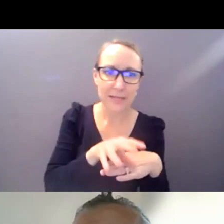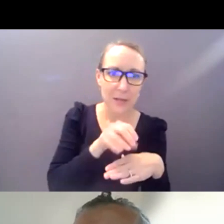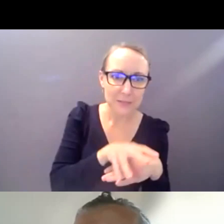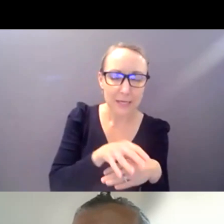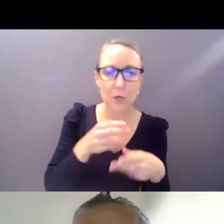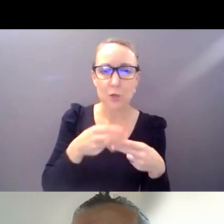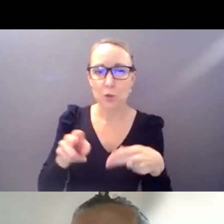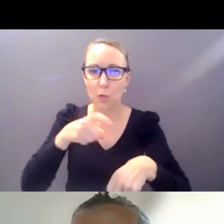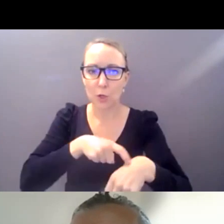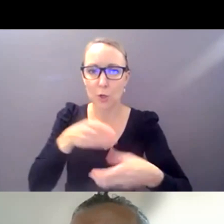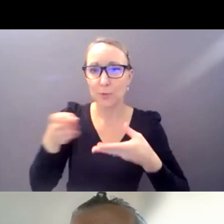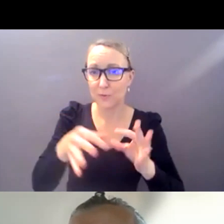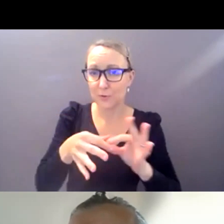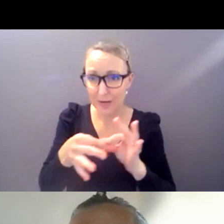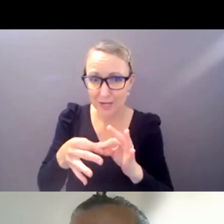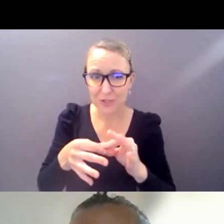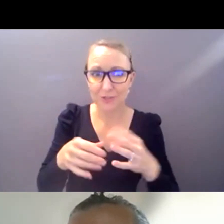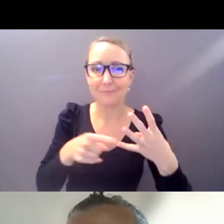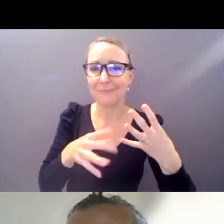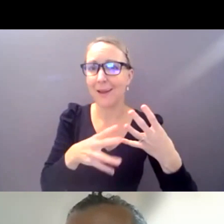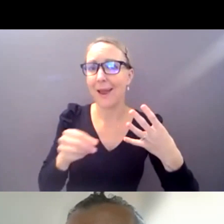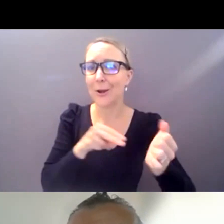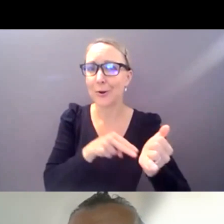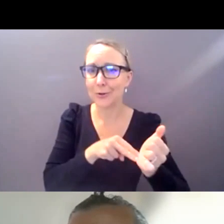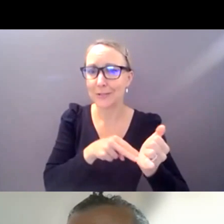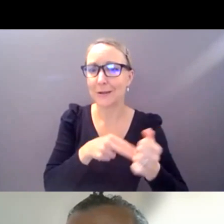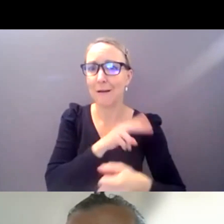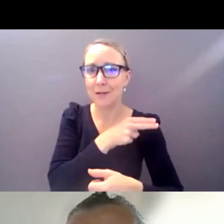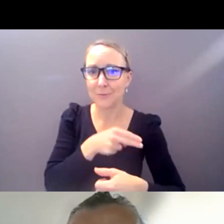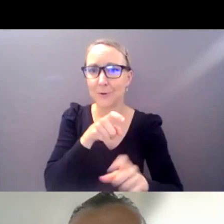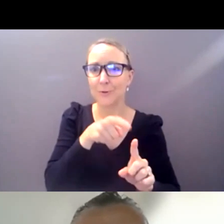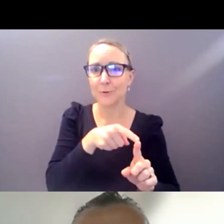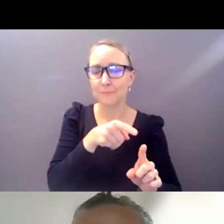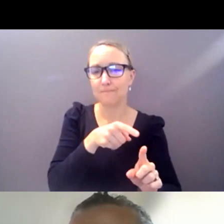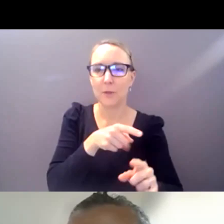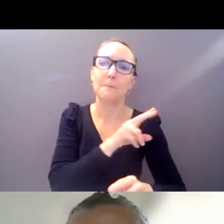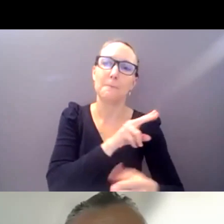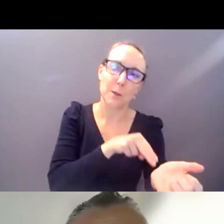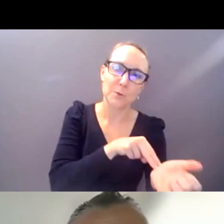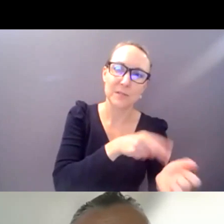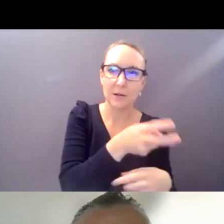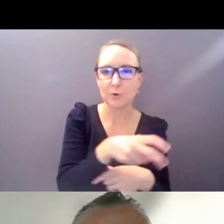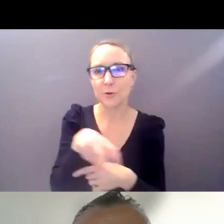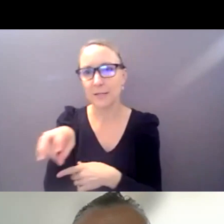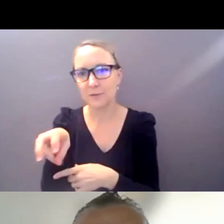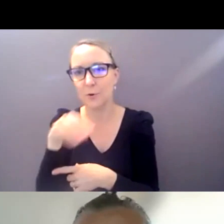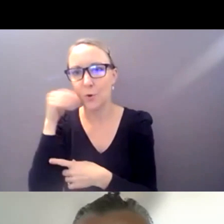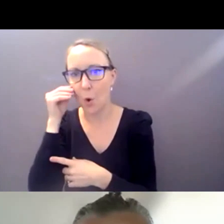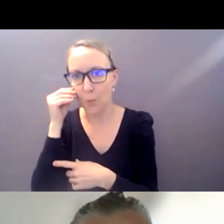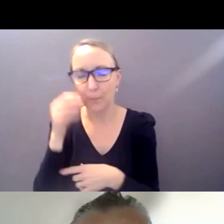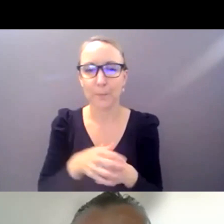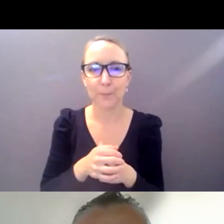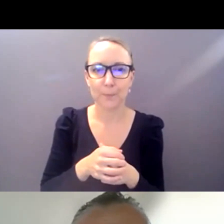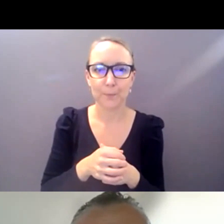coordination, and nursing or hospital to home transition support. Next slide, please. There are so